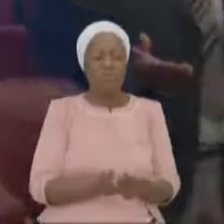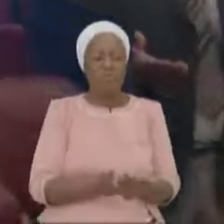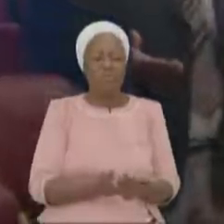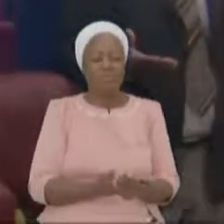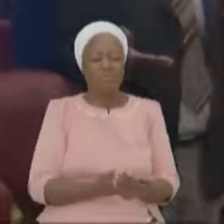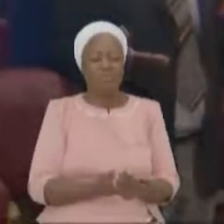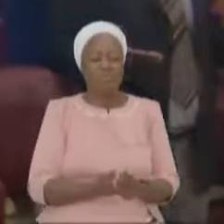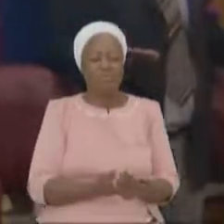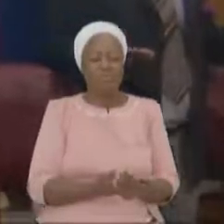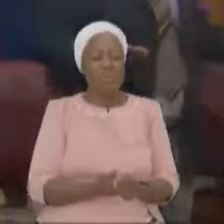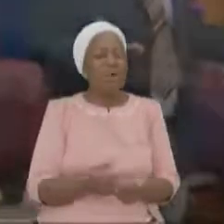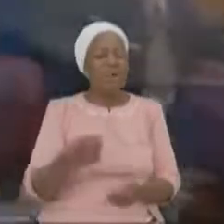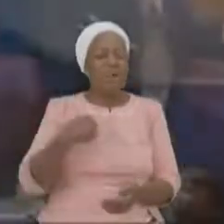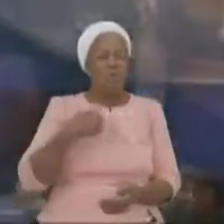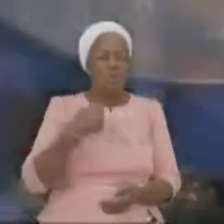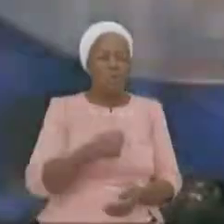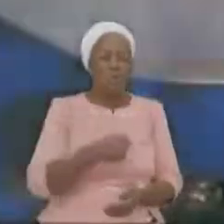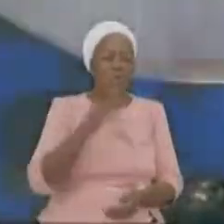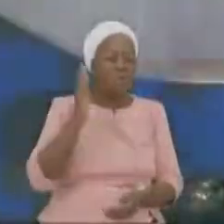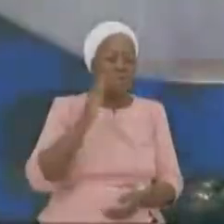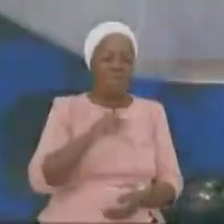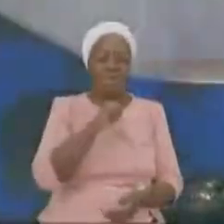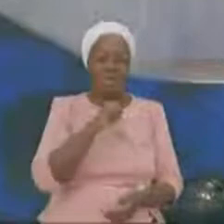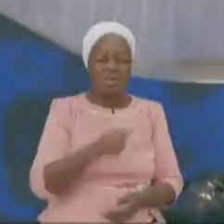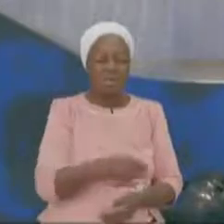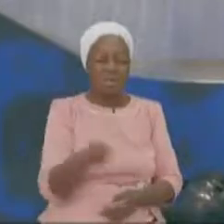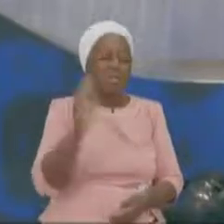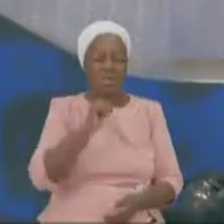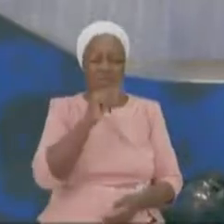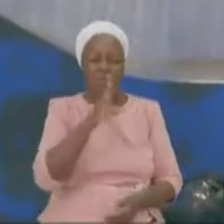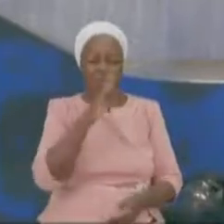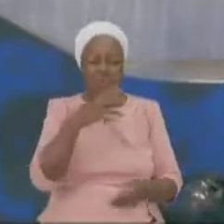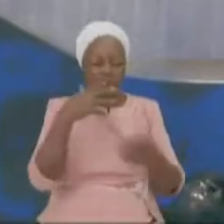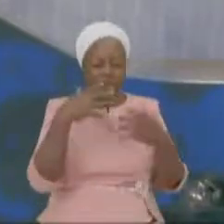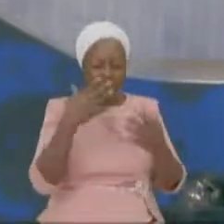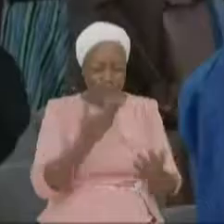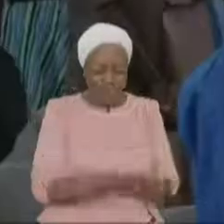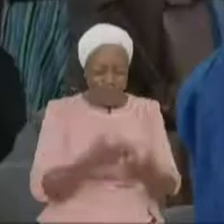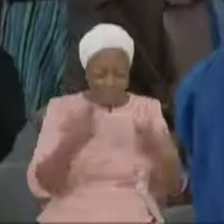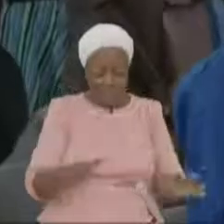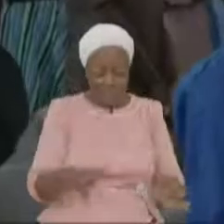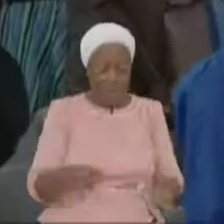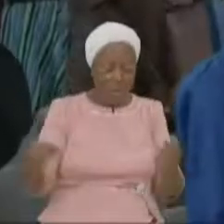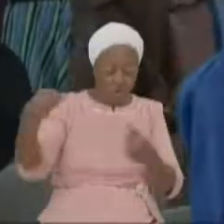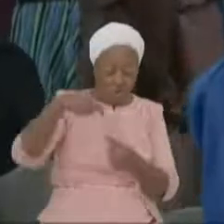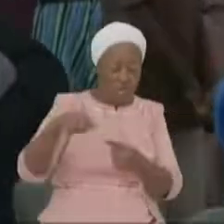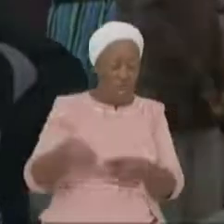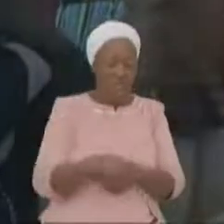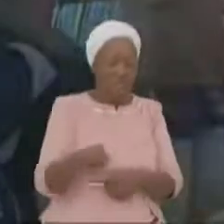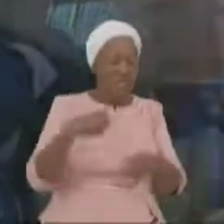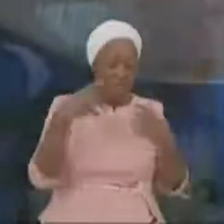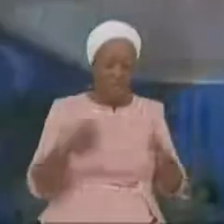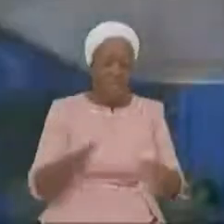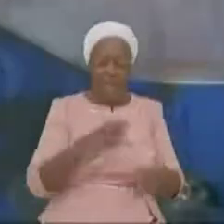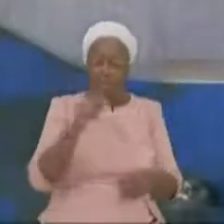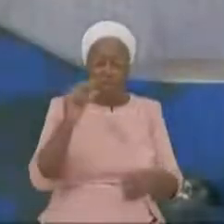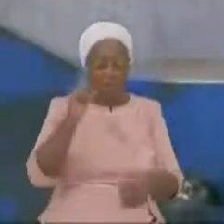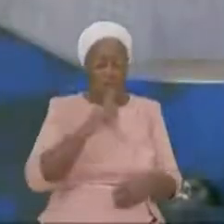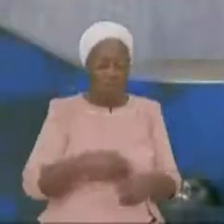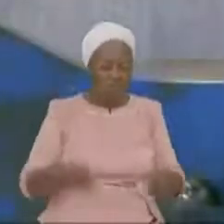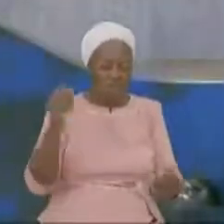They will not be finished until they finish. And nobody will put off your